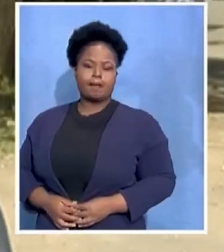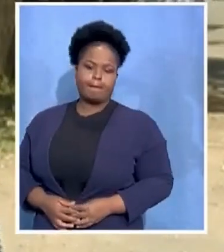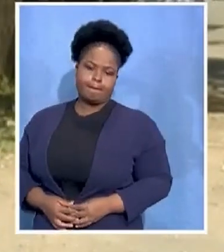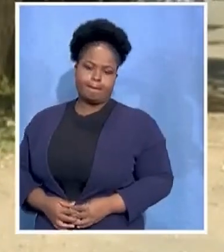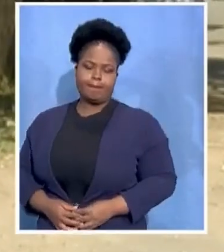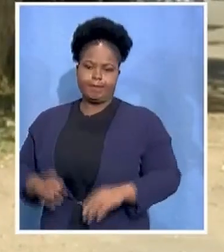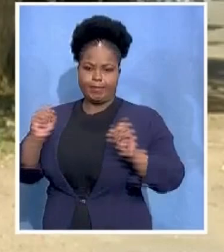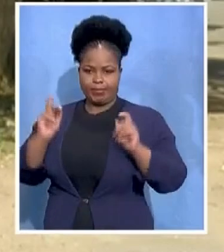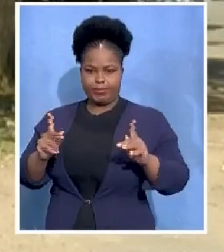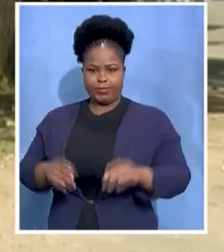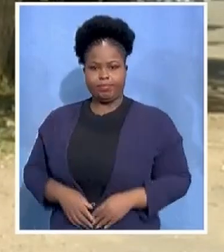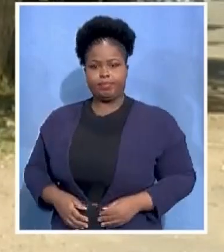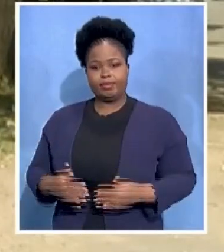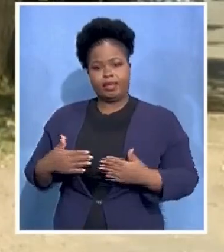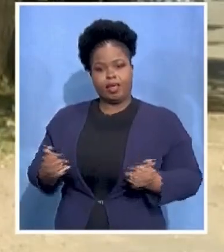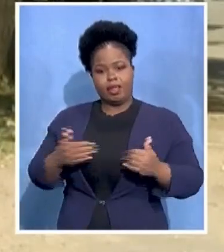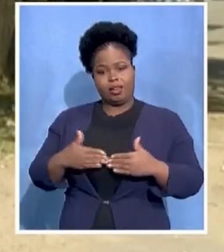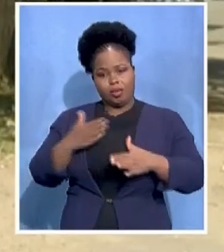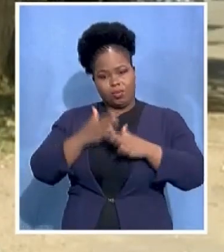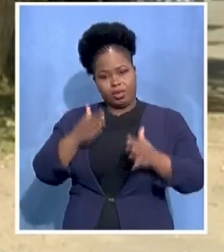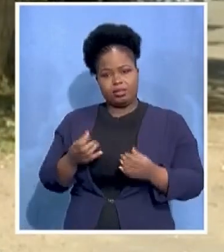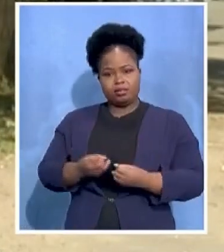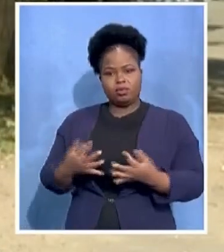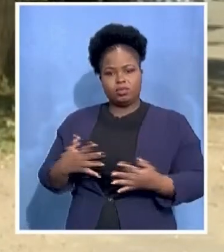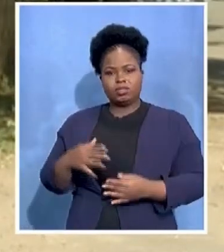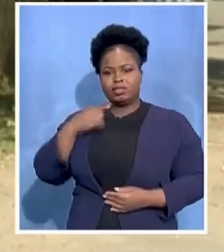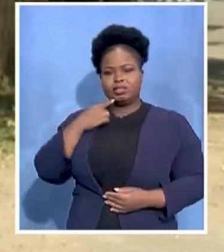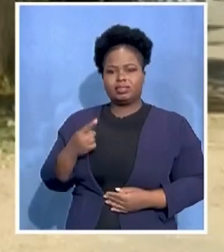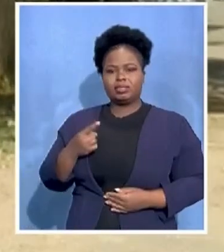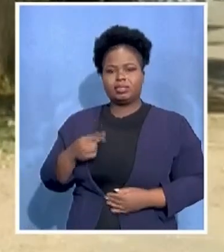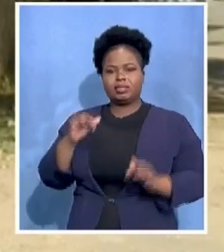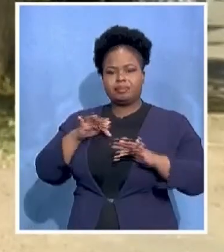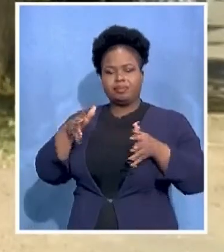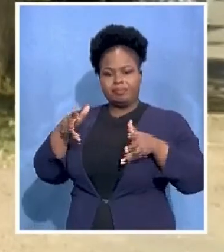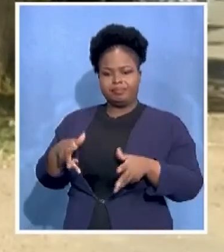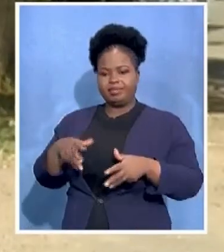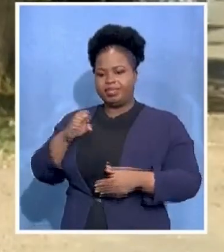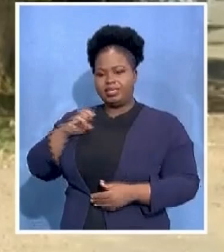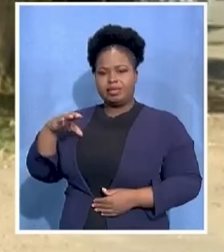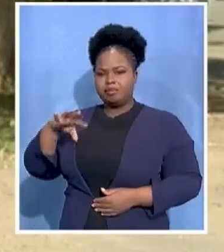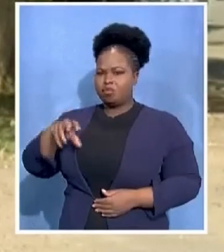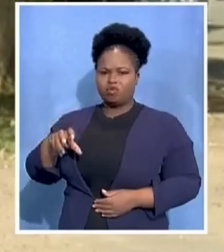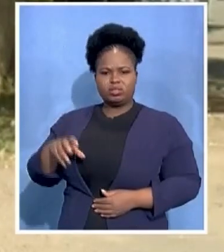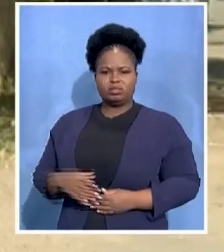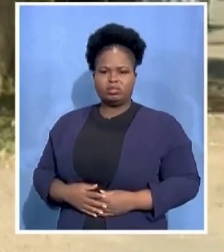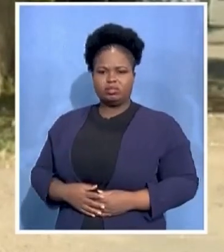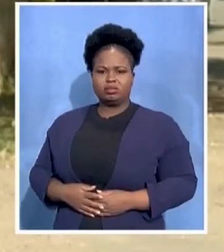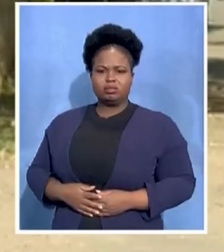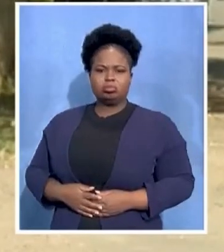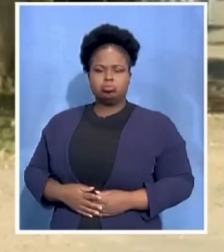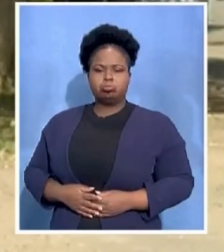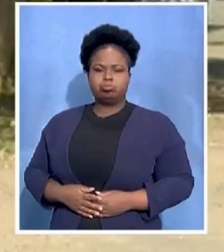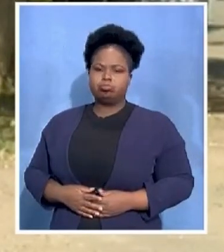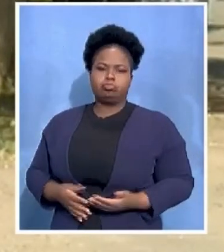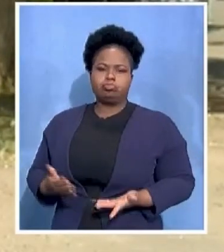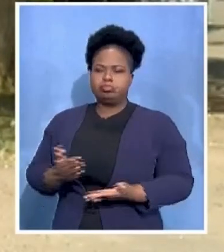because people here in the Eastern Cape do not have, maybe it's still backwards. So most people do not have their